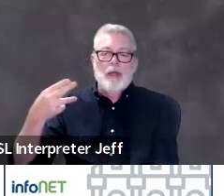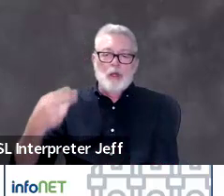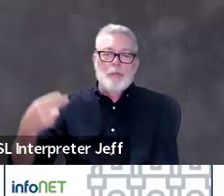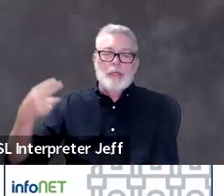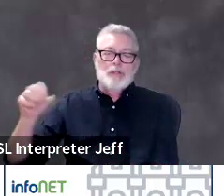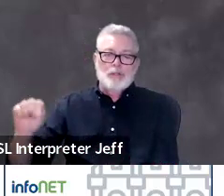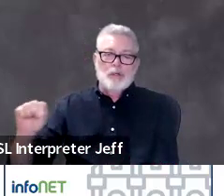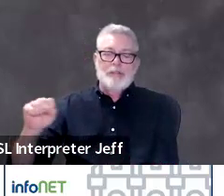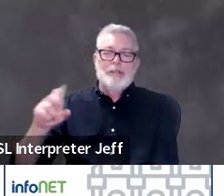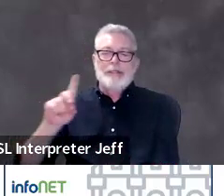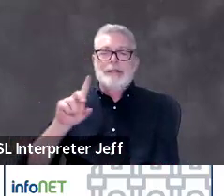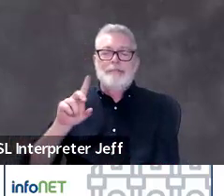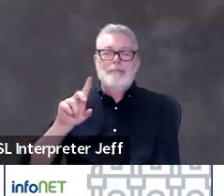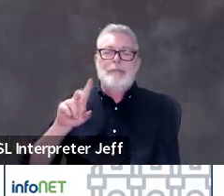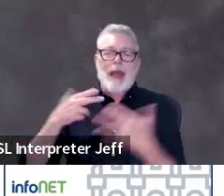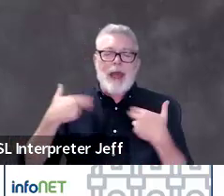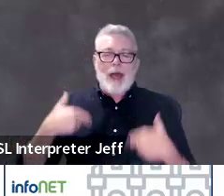that. So that was disappointing.